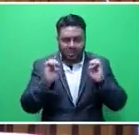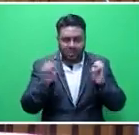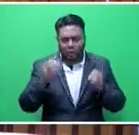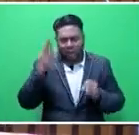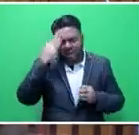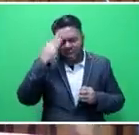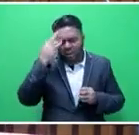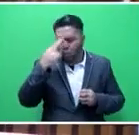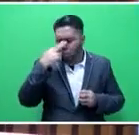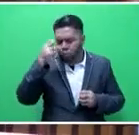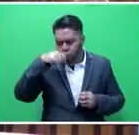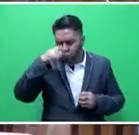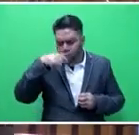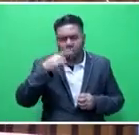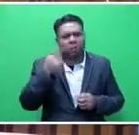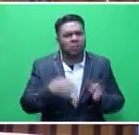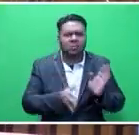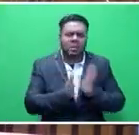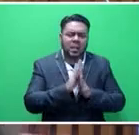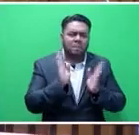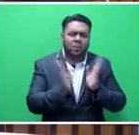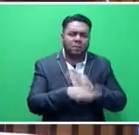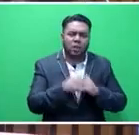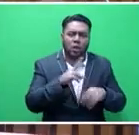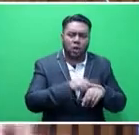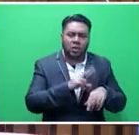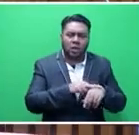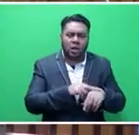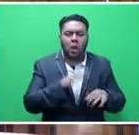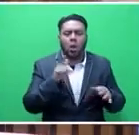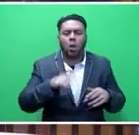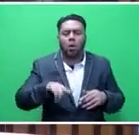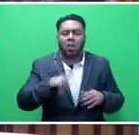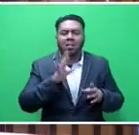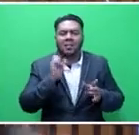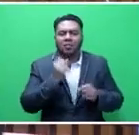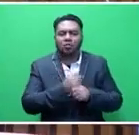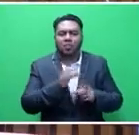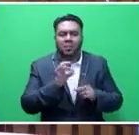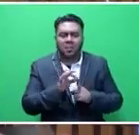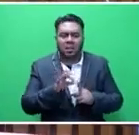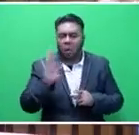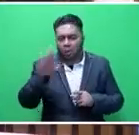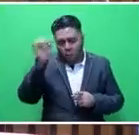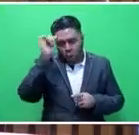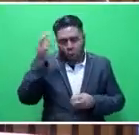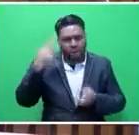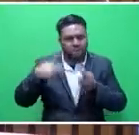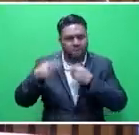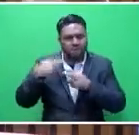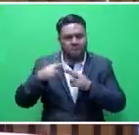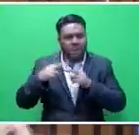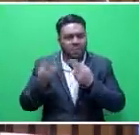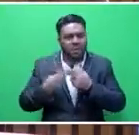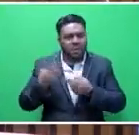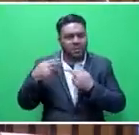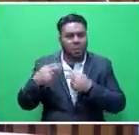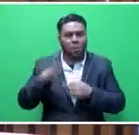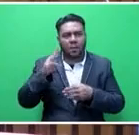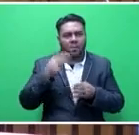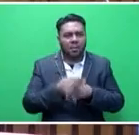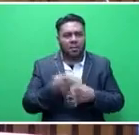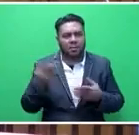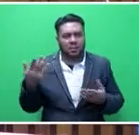headache, you've got a runny nose, you go and see the private GP, your local GP. They will know your family history. They will know what happened to you 1 month ago,